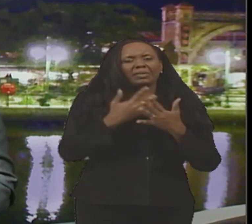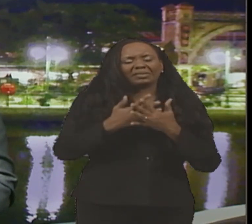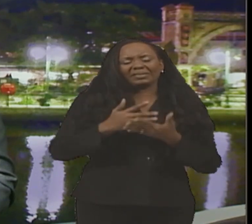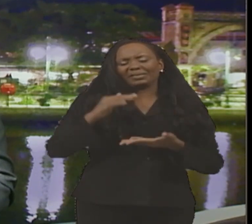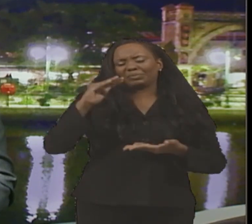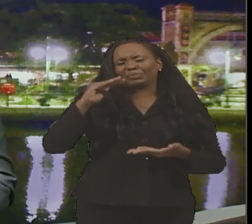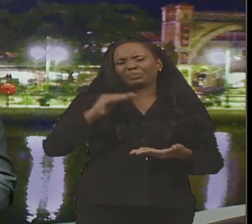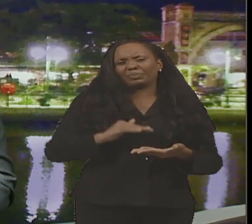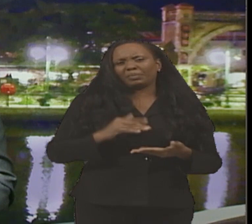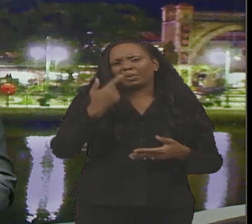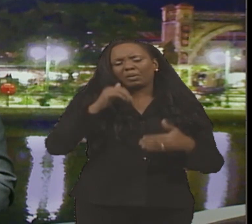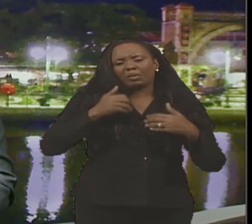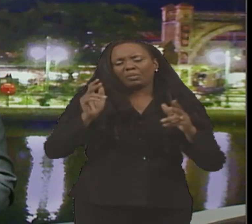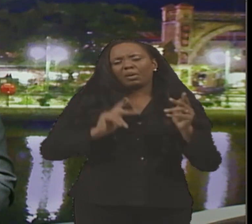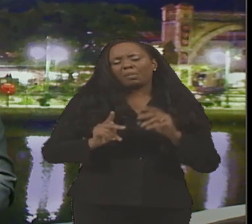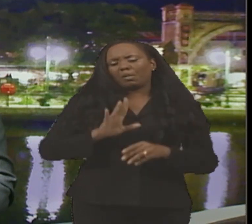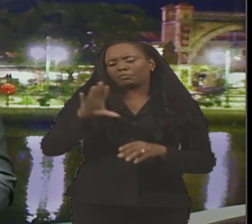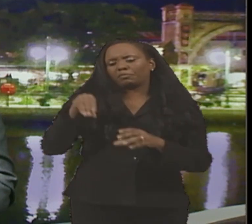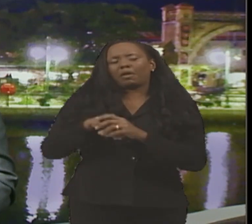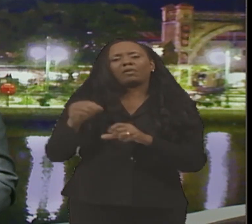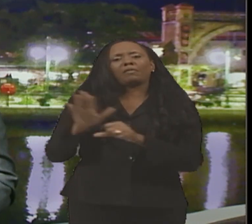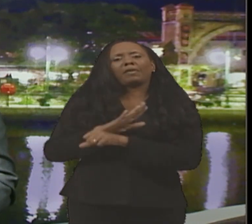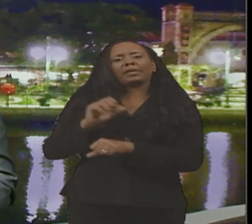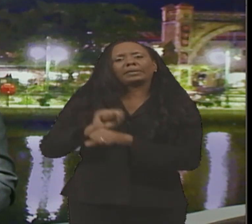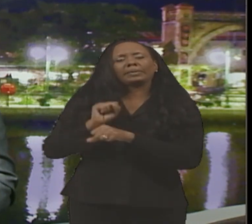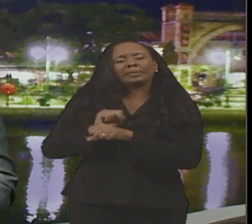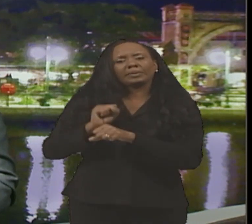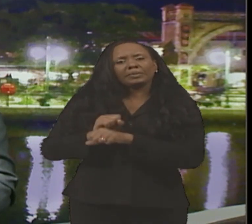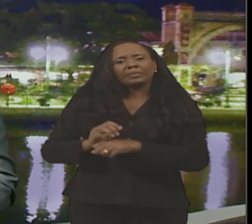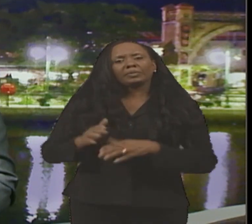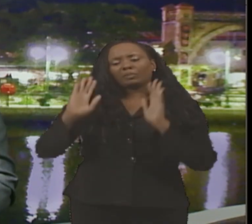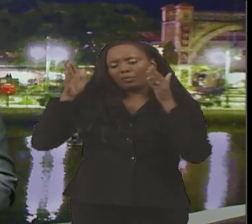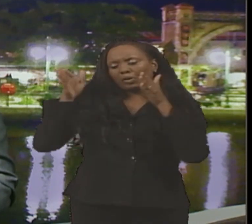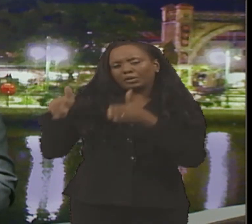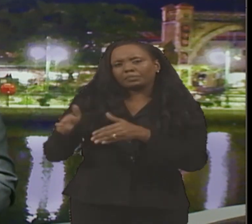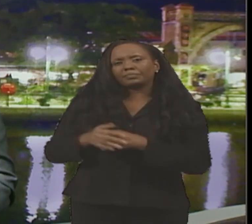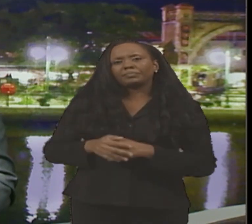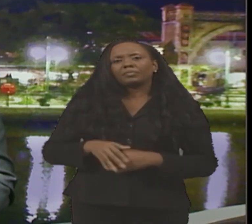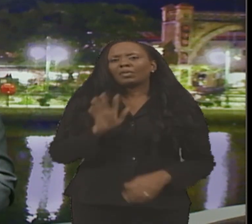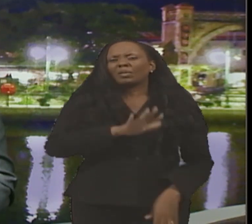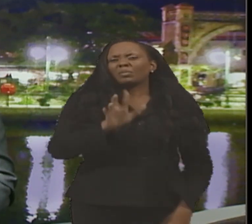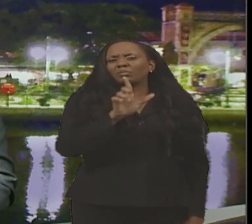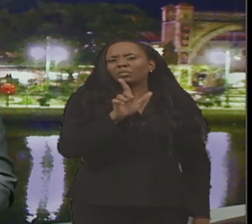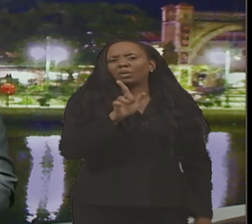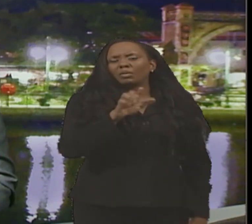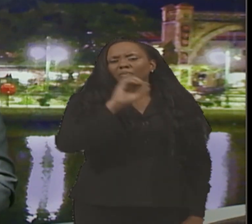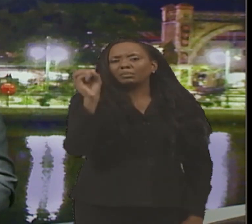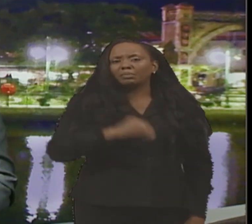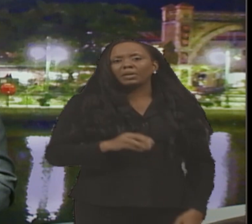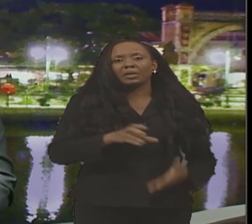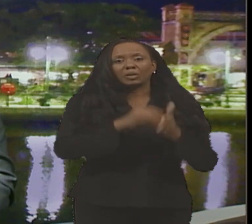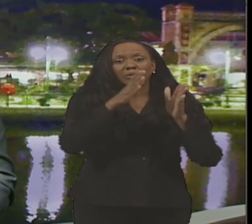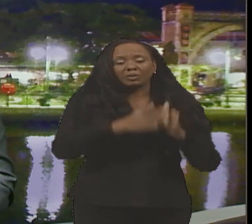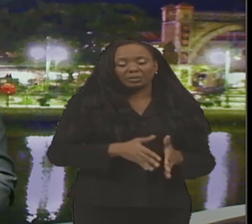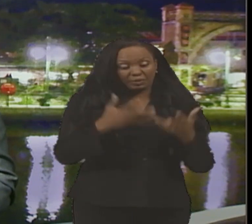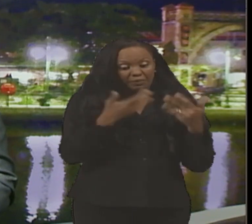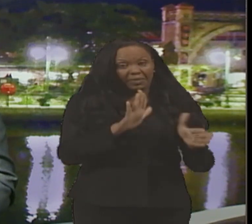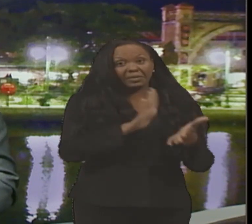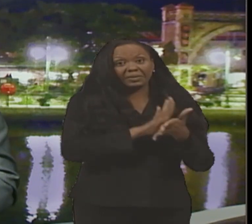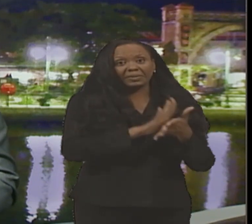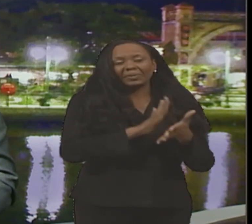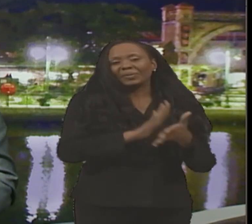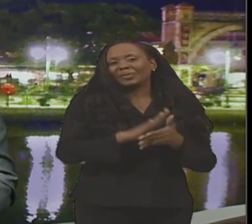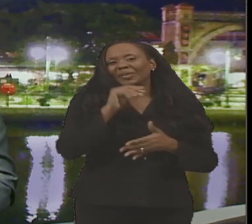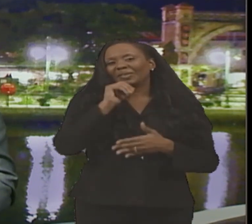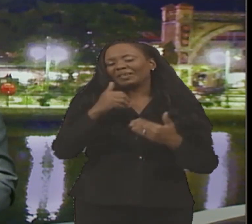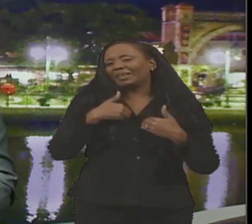Haynes told the Senate regional statistics indicate that 21% of students are leaving school without the minimum requirements needed